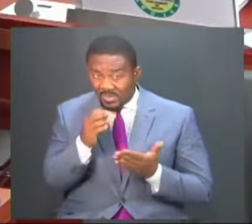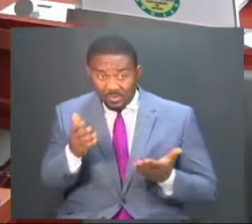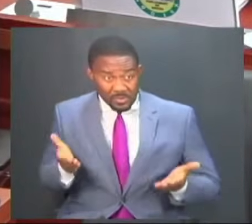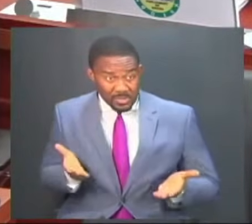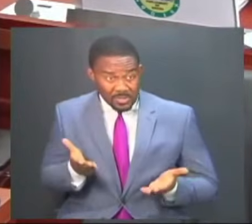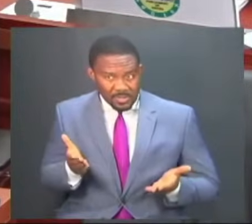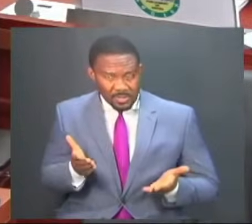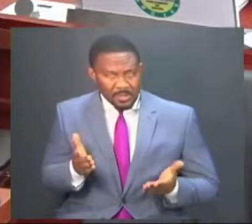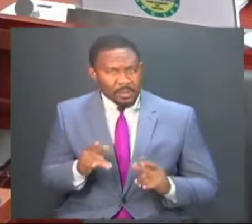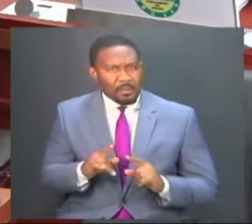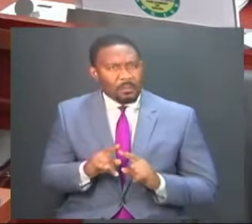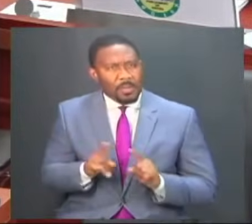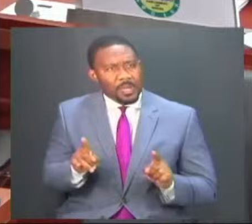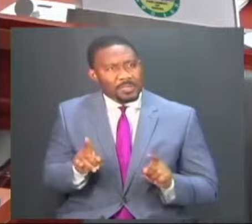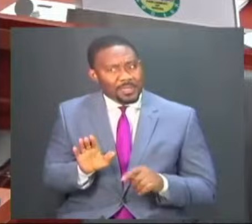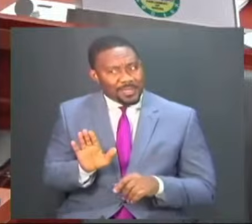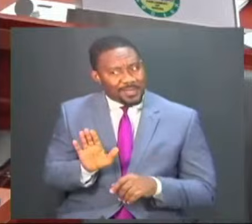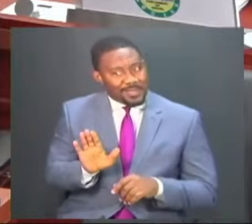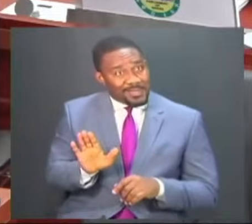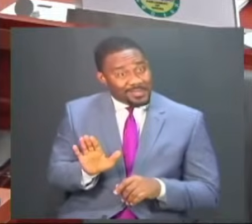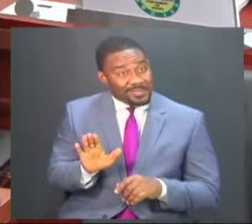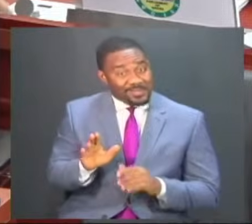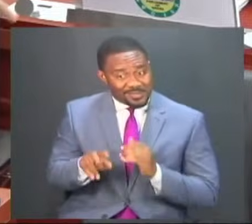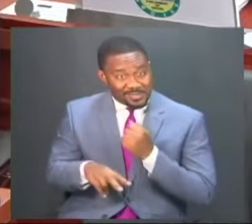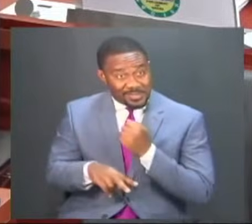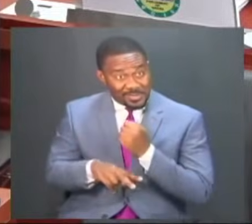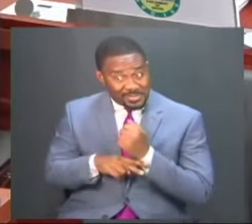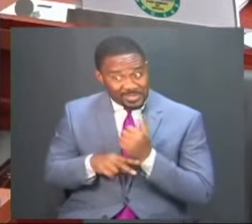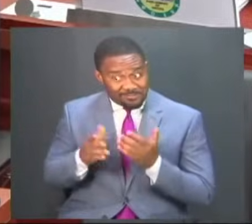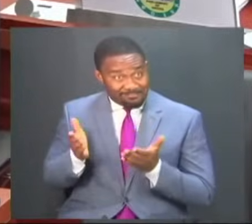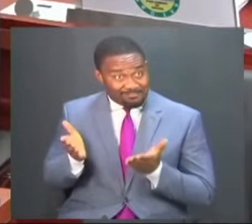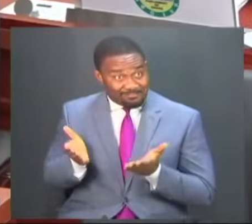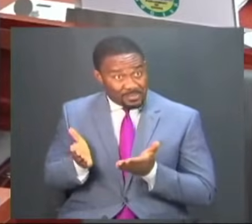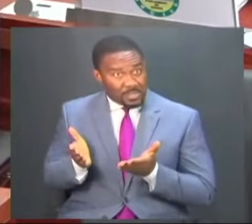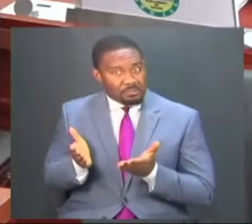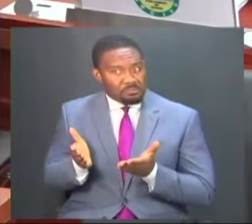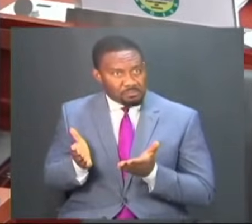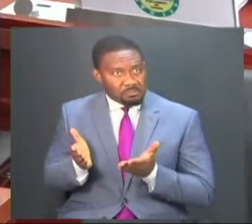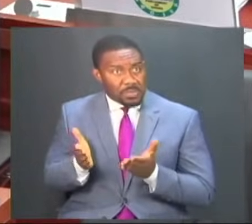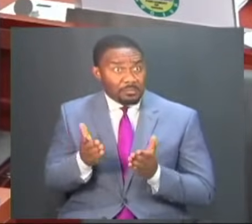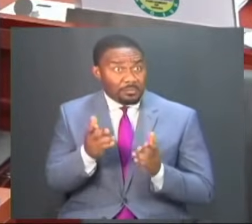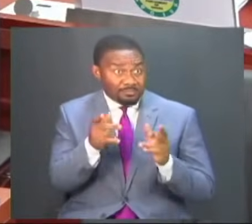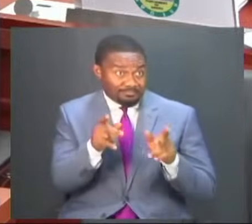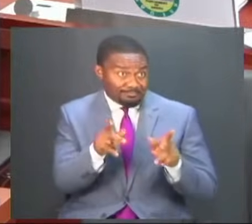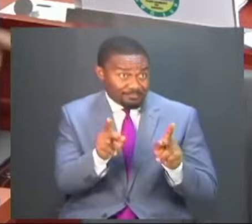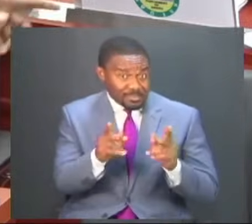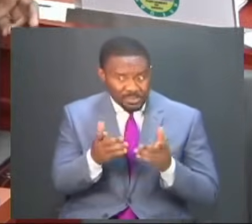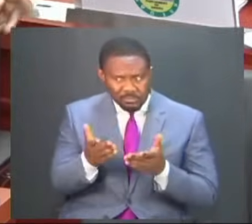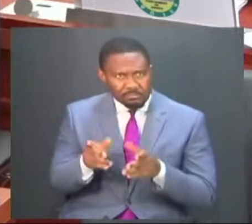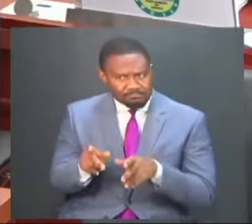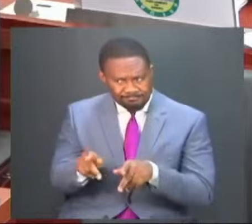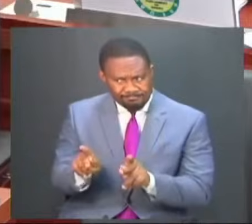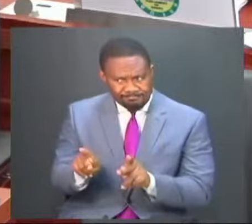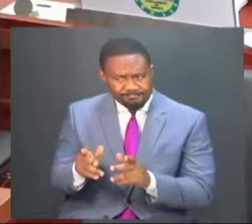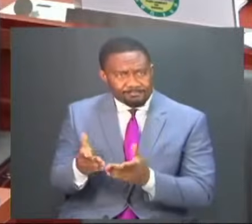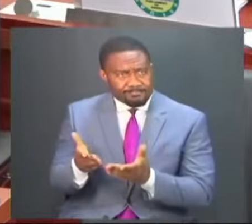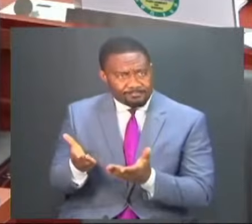deputy is here. And in keeping with our practice, I'll crave your indulgence for us to allow the deputy